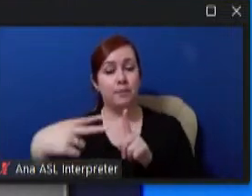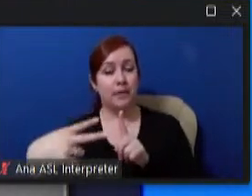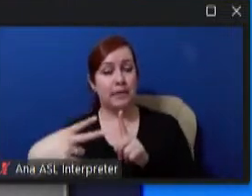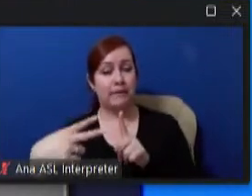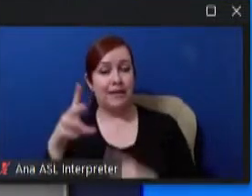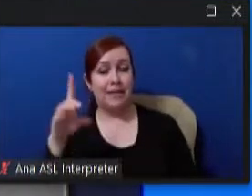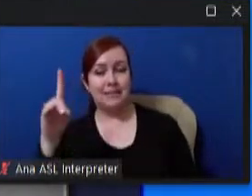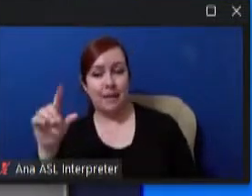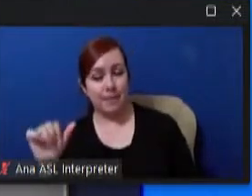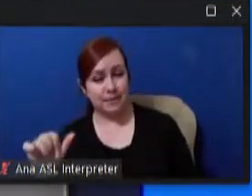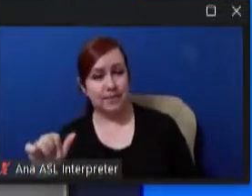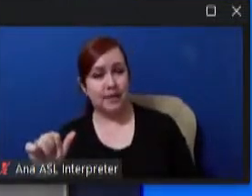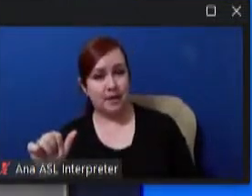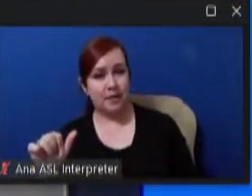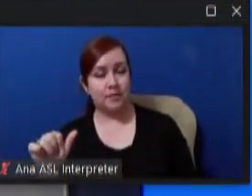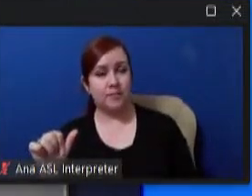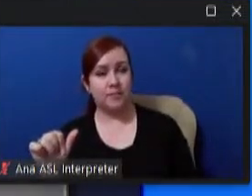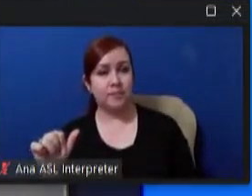a